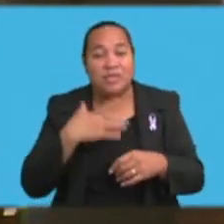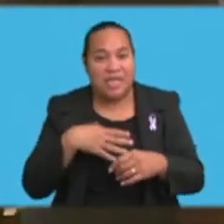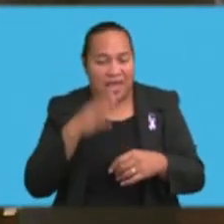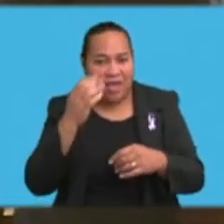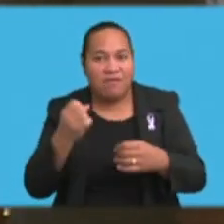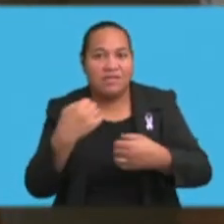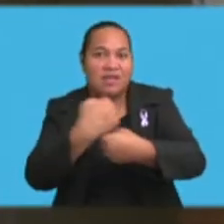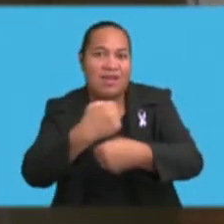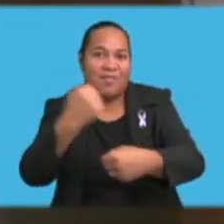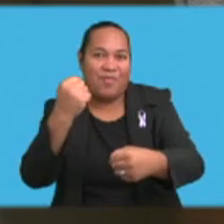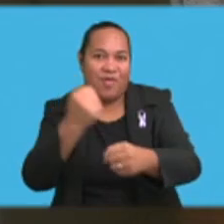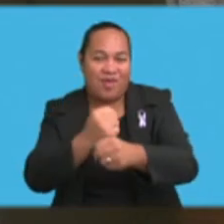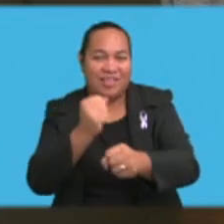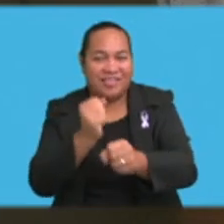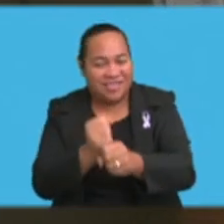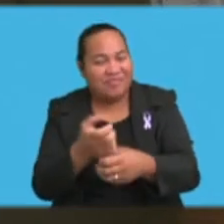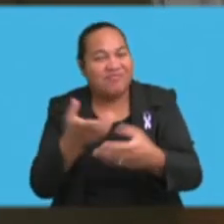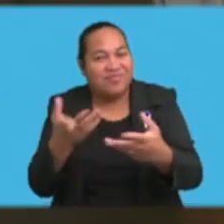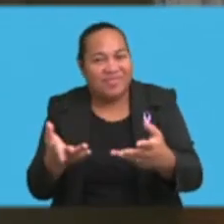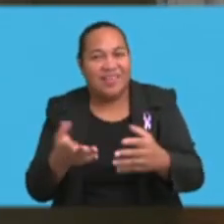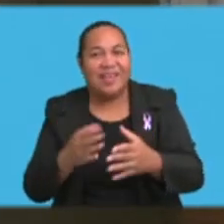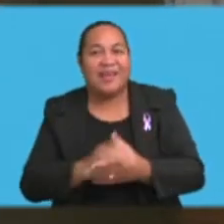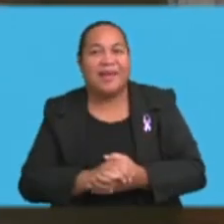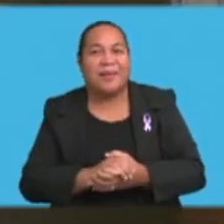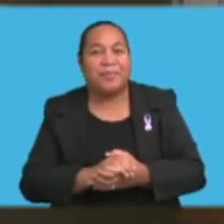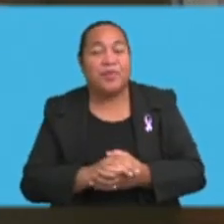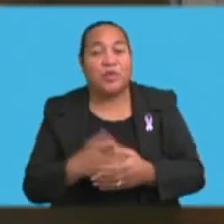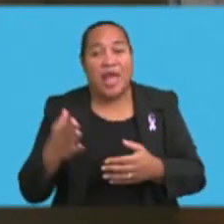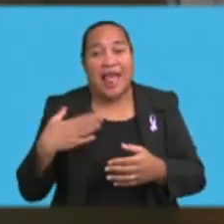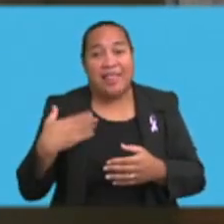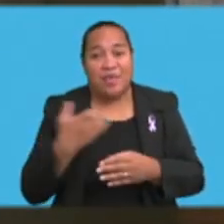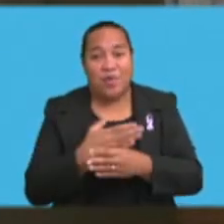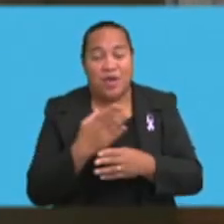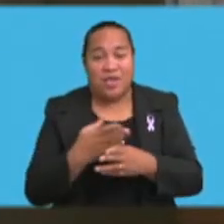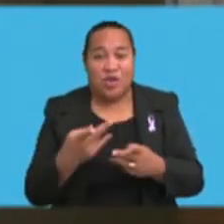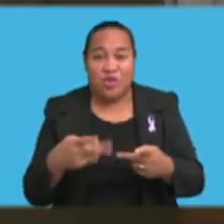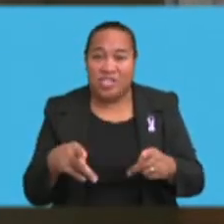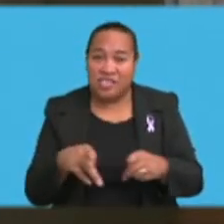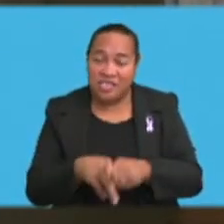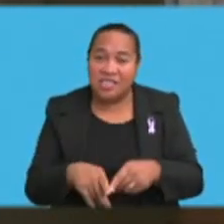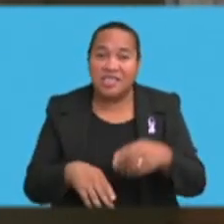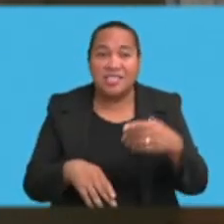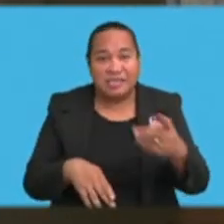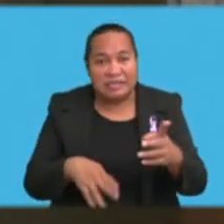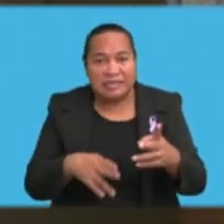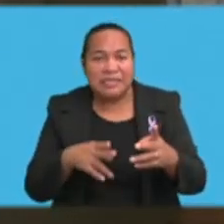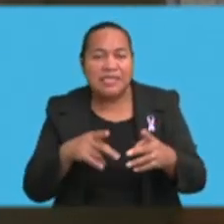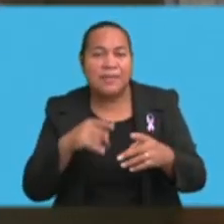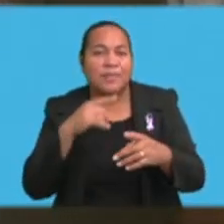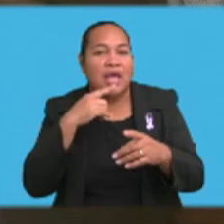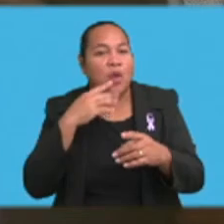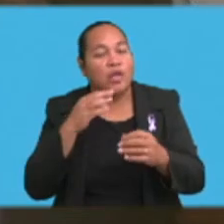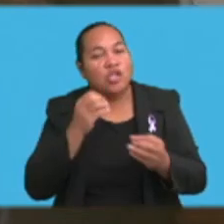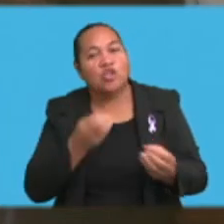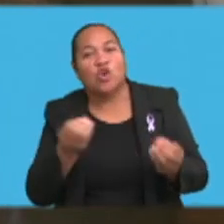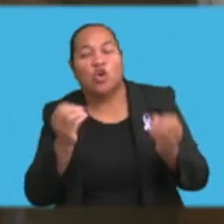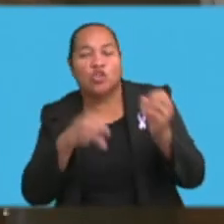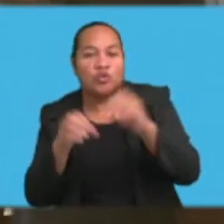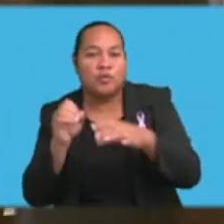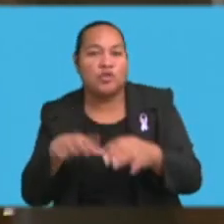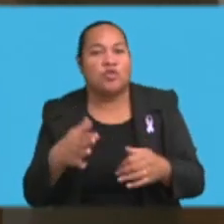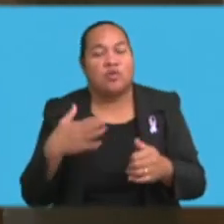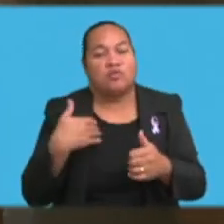on productivity and on the bottom line. Healthy working conditions contribute to healthy businesses and work